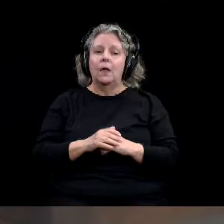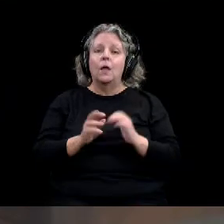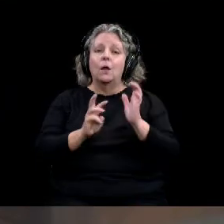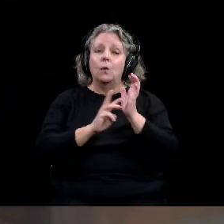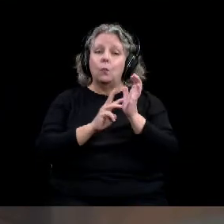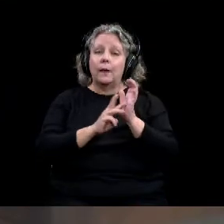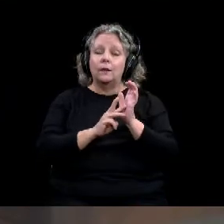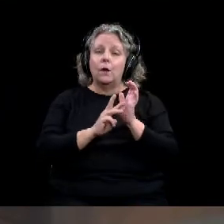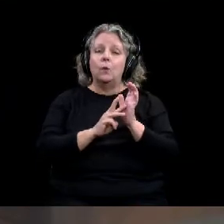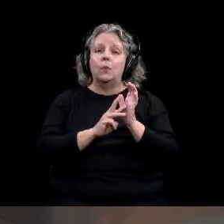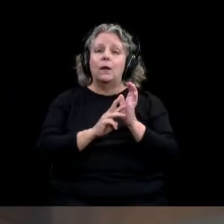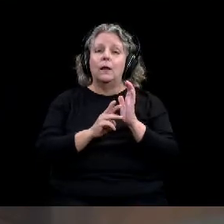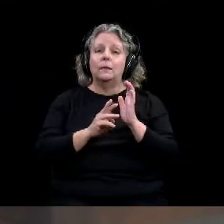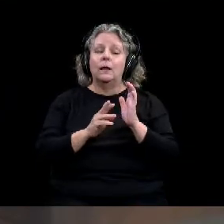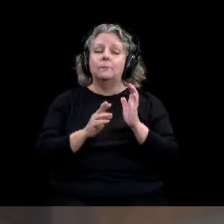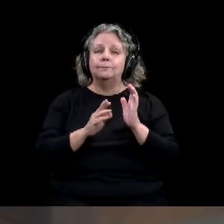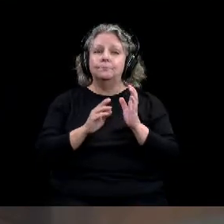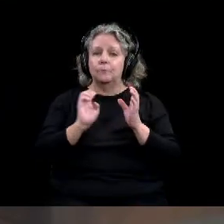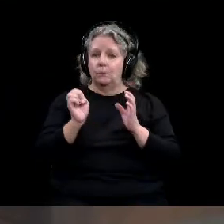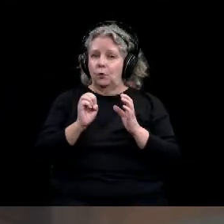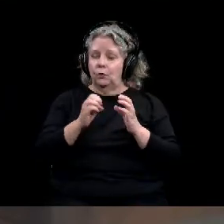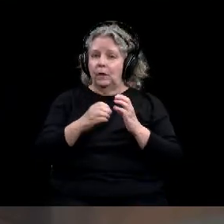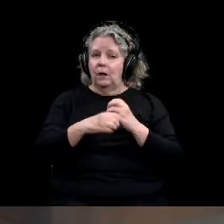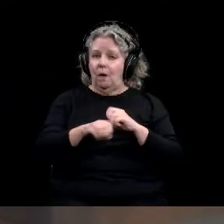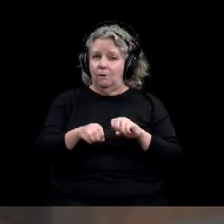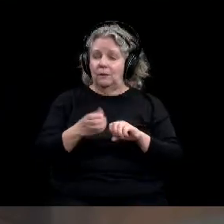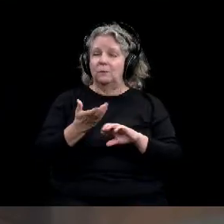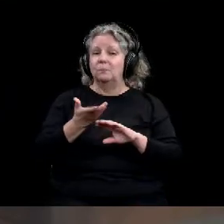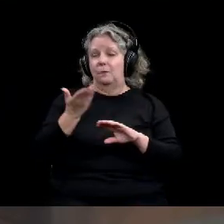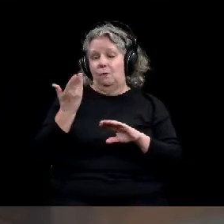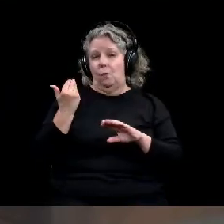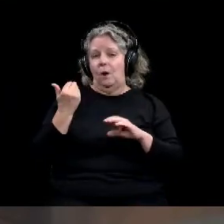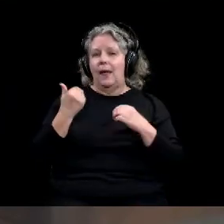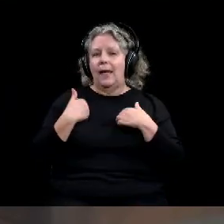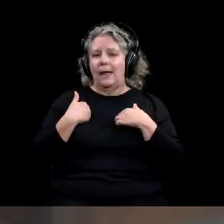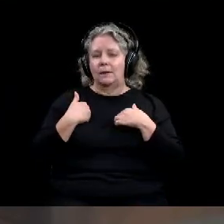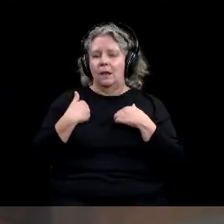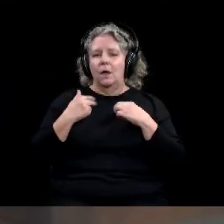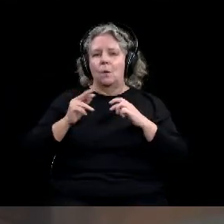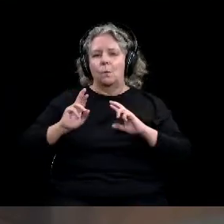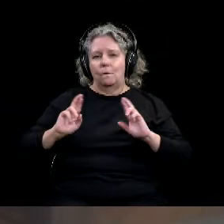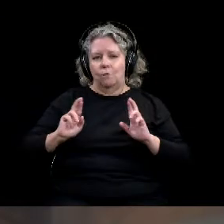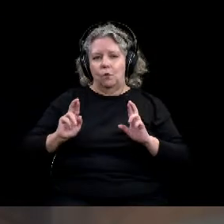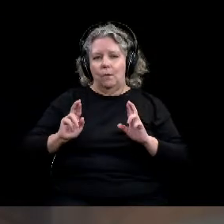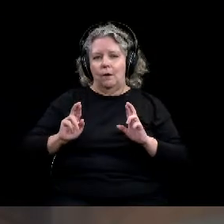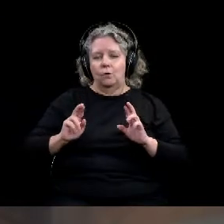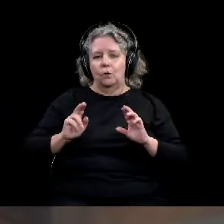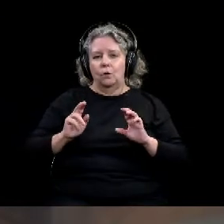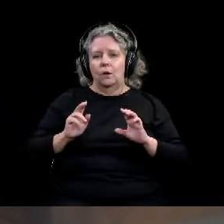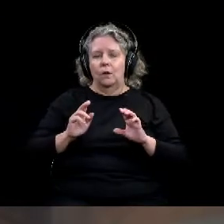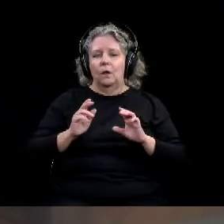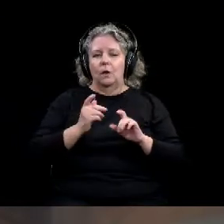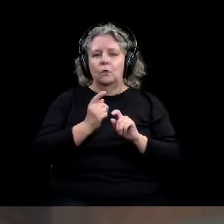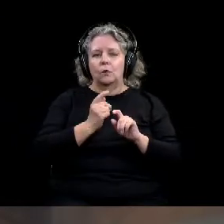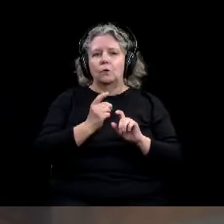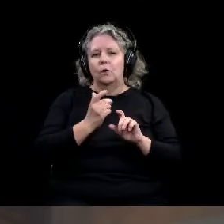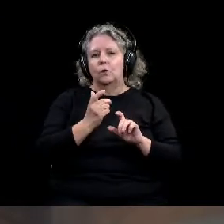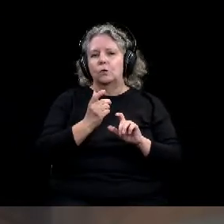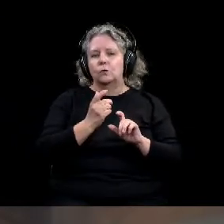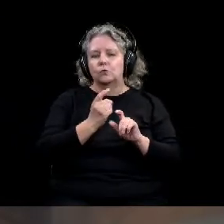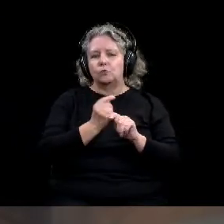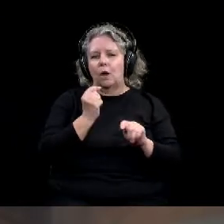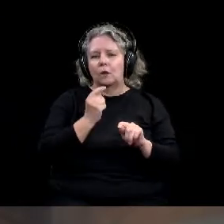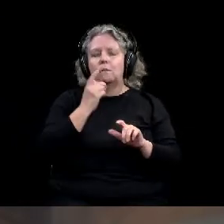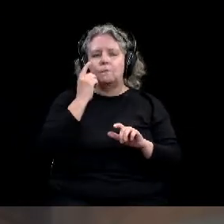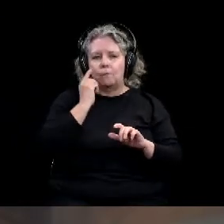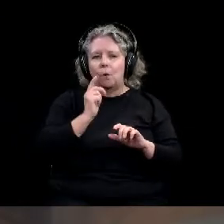truck to be used as a temporary morgue. This refrigerated truck is currently housing 19 remains. But in spite